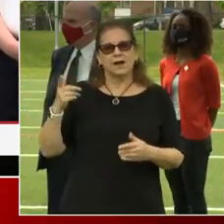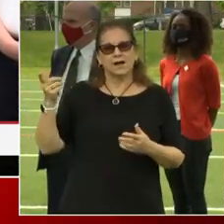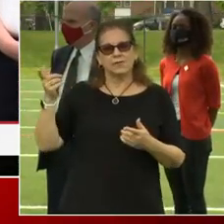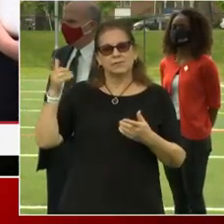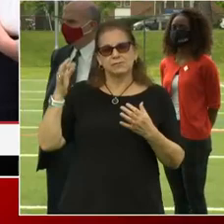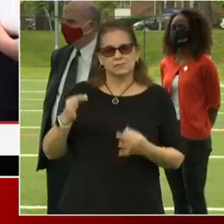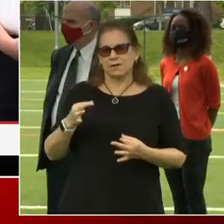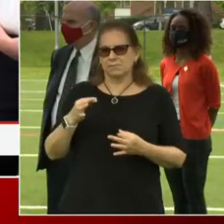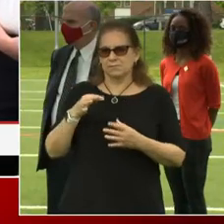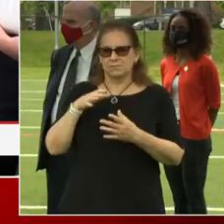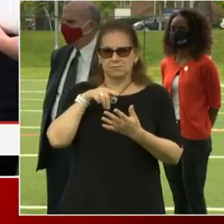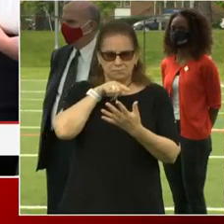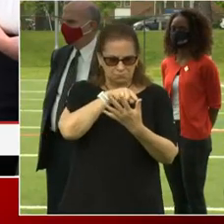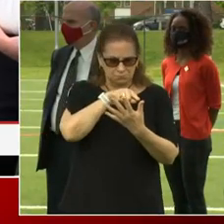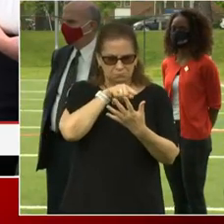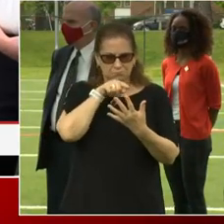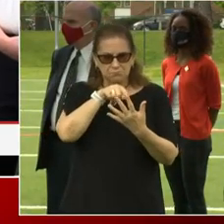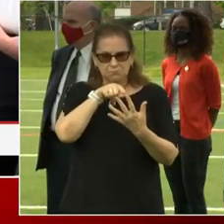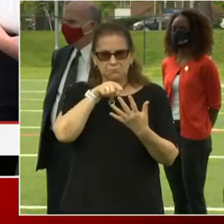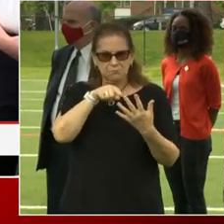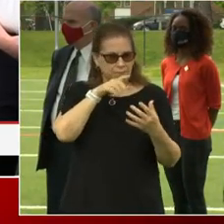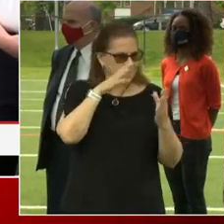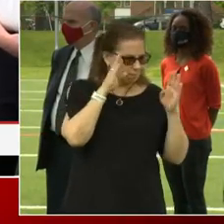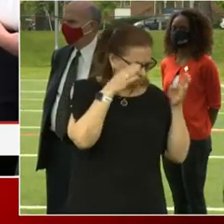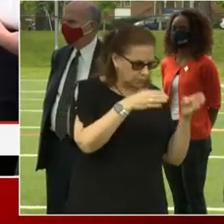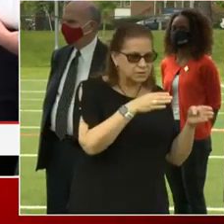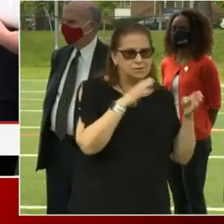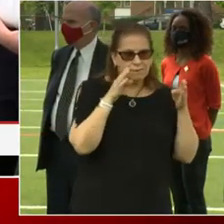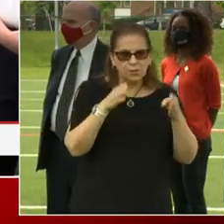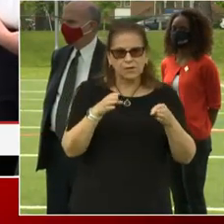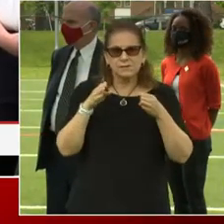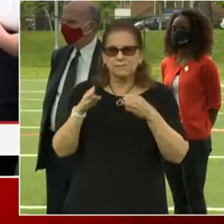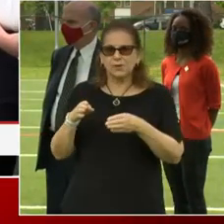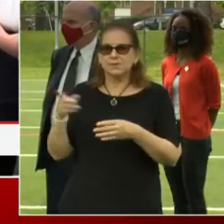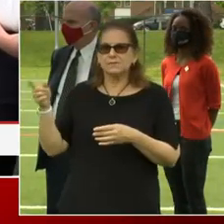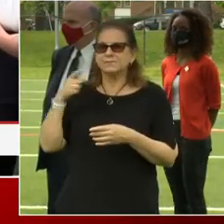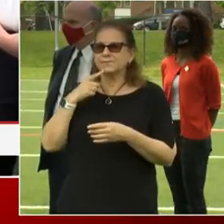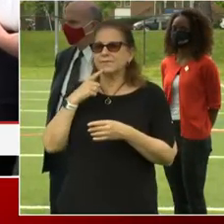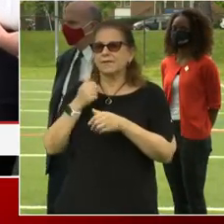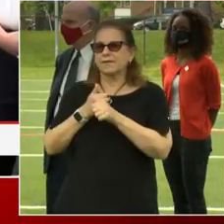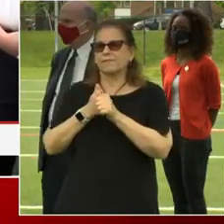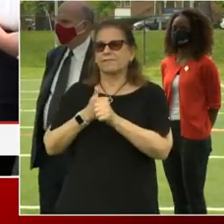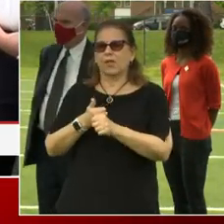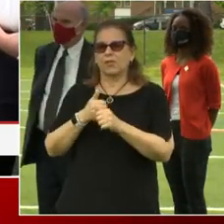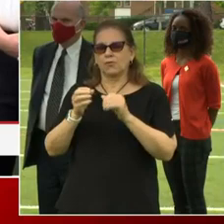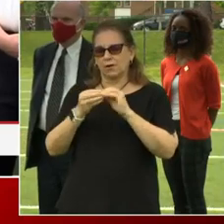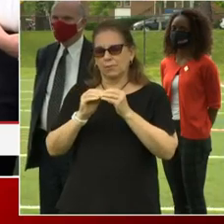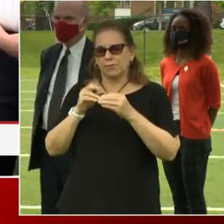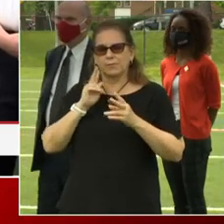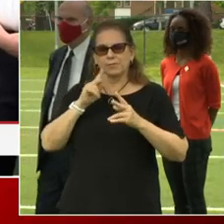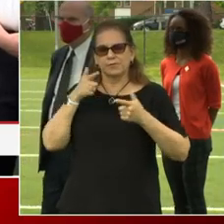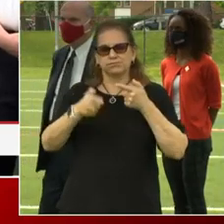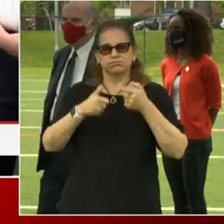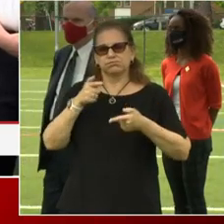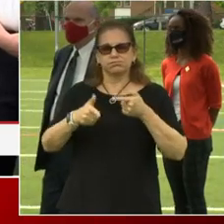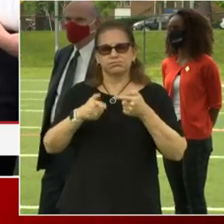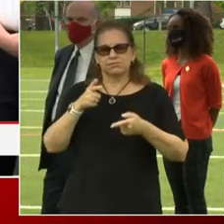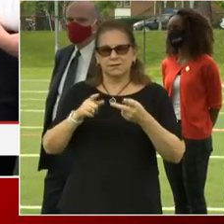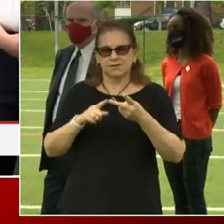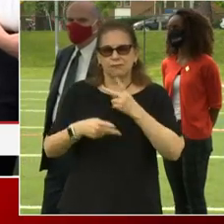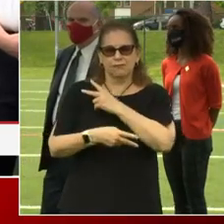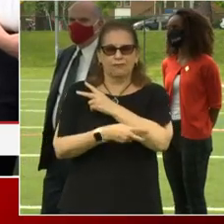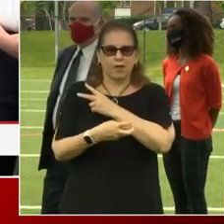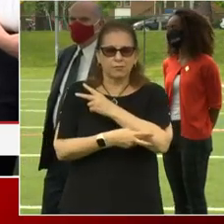Yeah, so we look at a lot of things, Sam. We look at homicides. We look at sounds of gunshots. We look at robberies. We look at, excuse me,